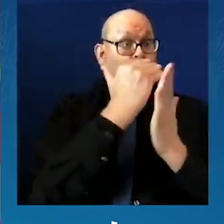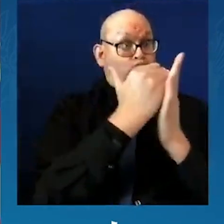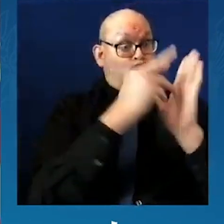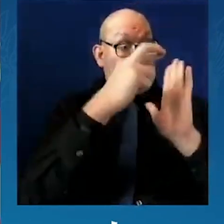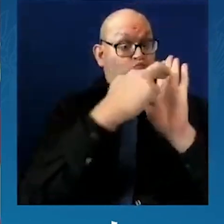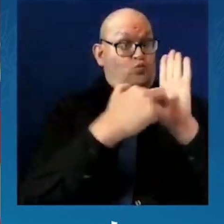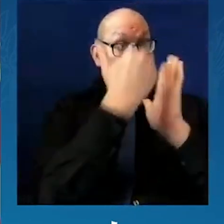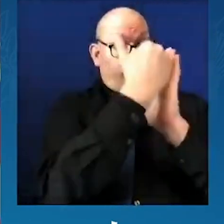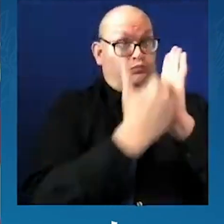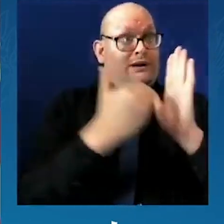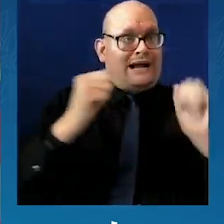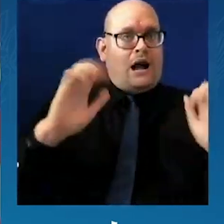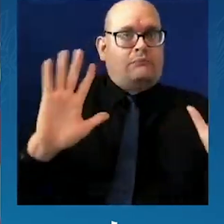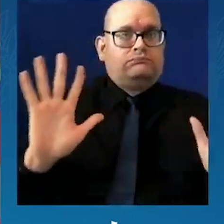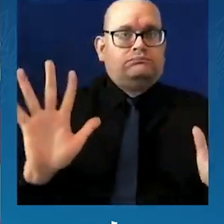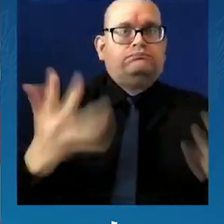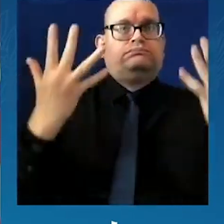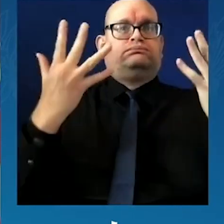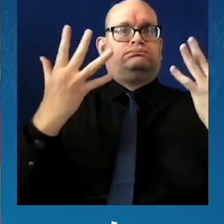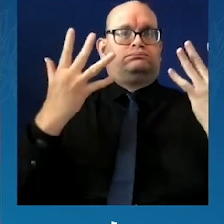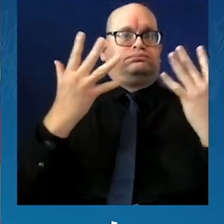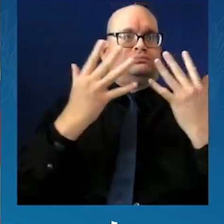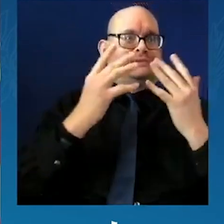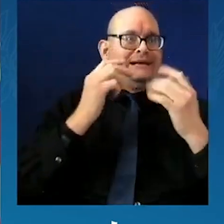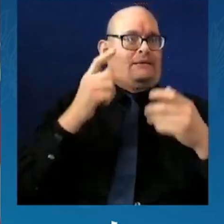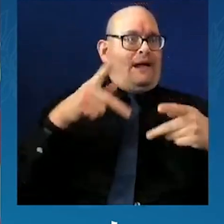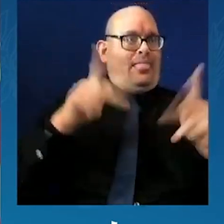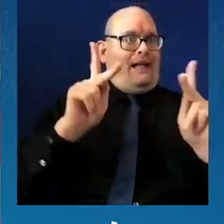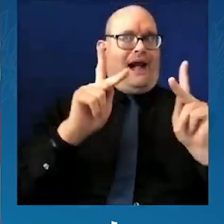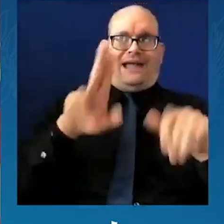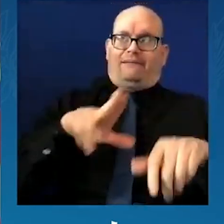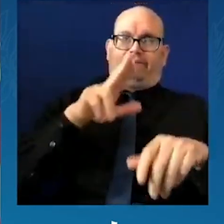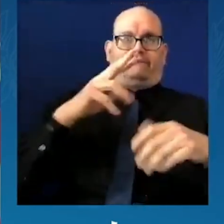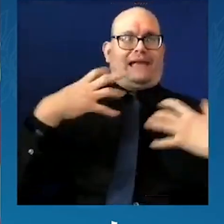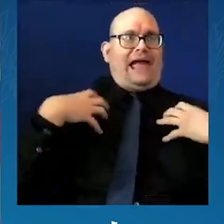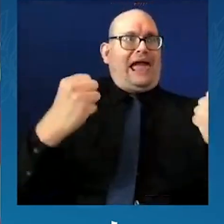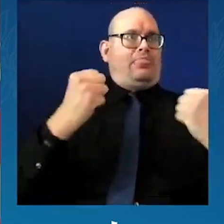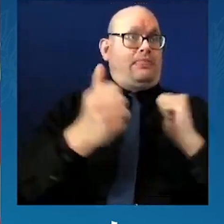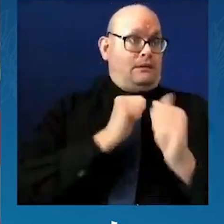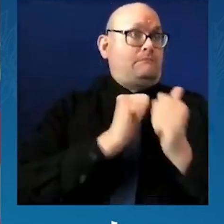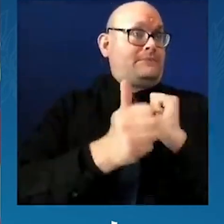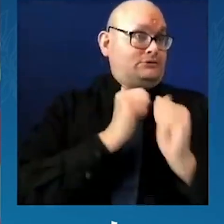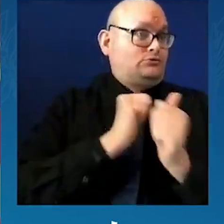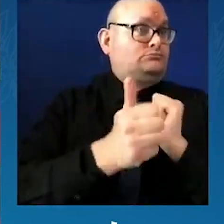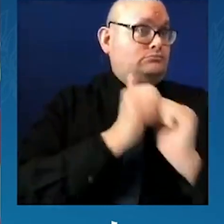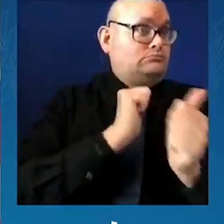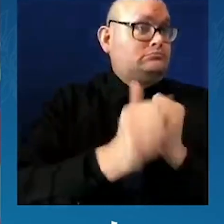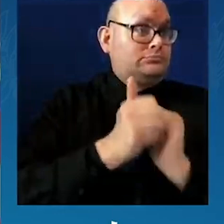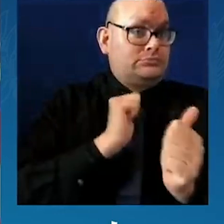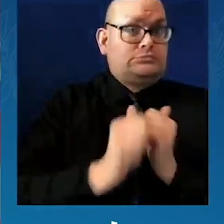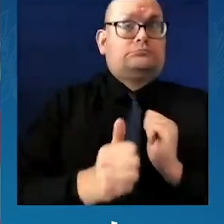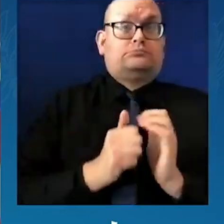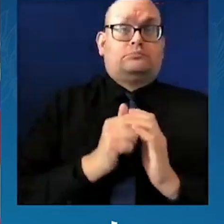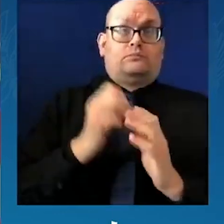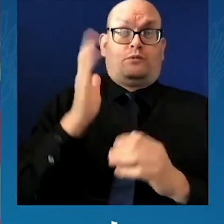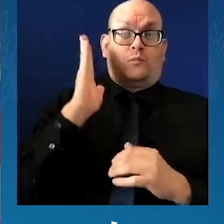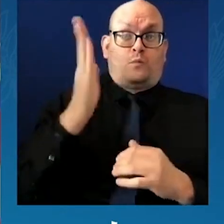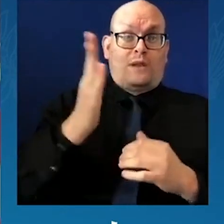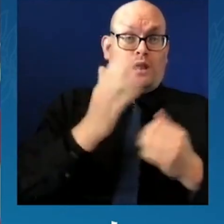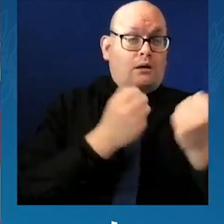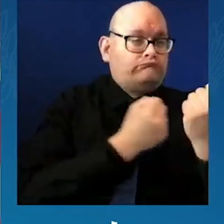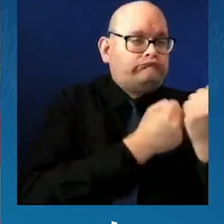enable competition. They will reinforce the sources of America's global